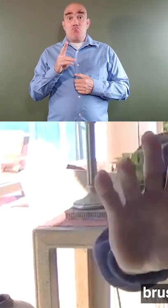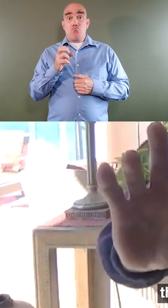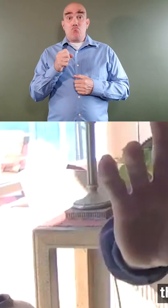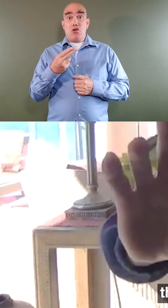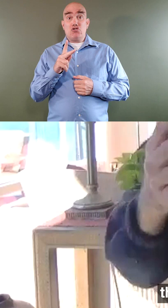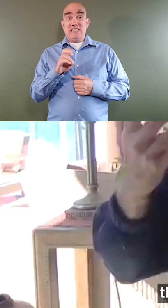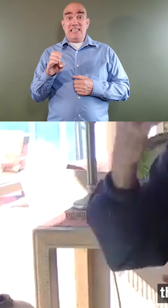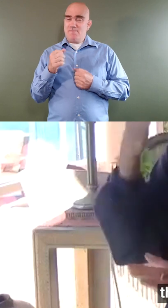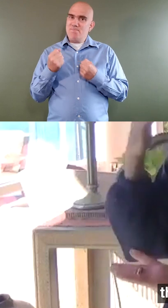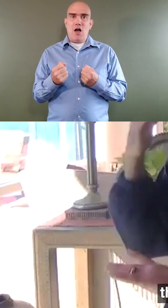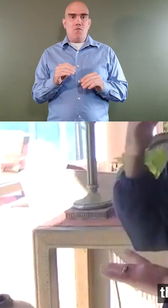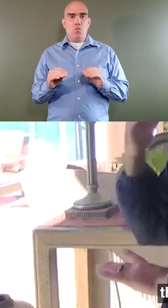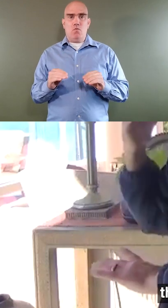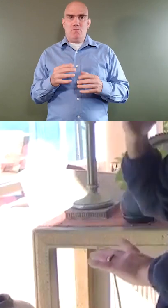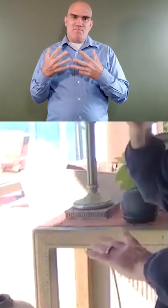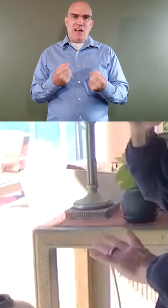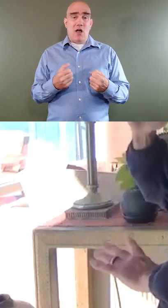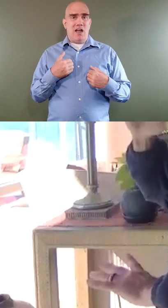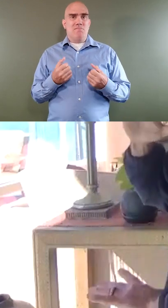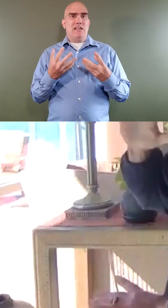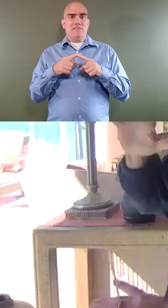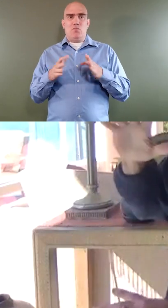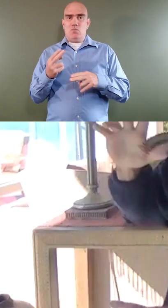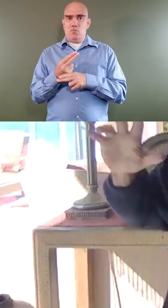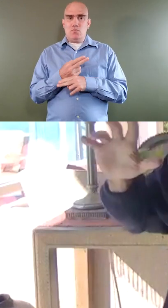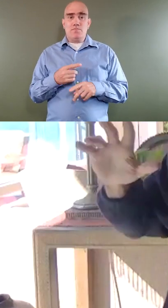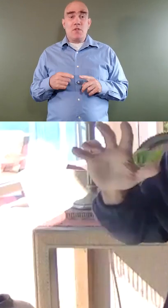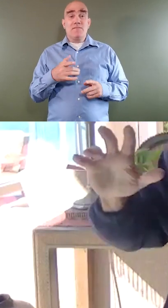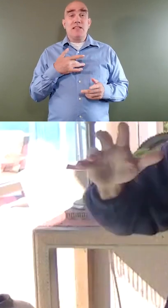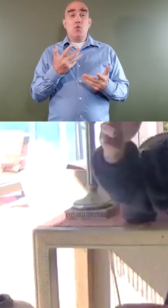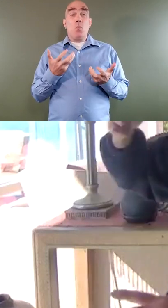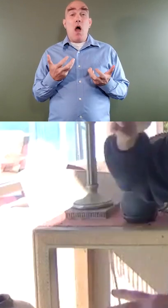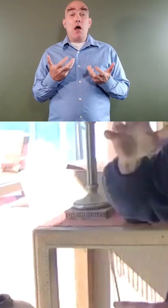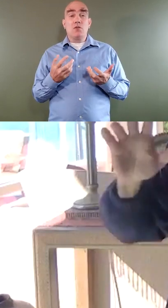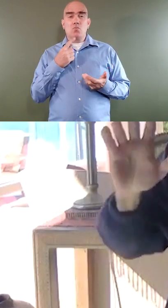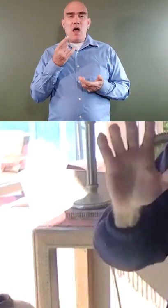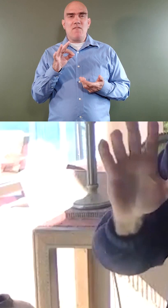move that has different applications. But the feeling you want to have is one of force,